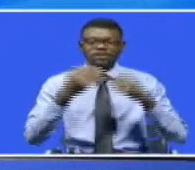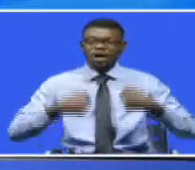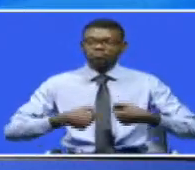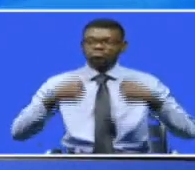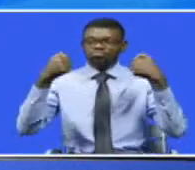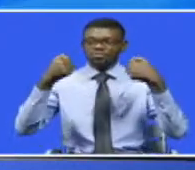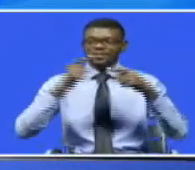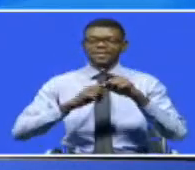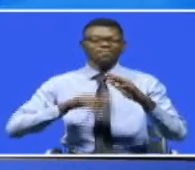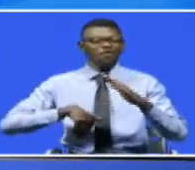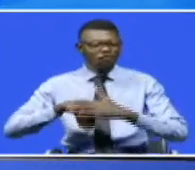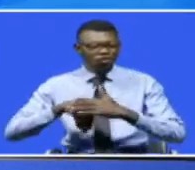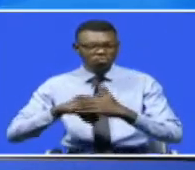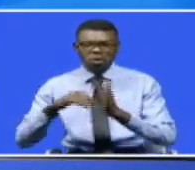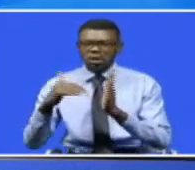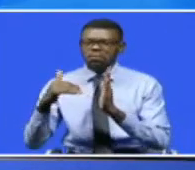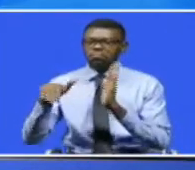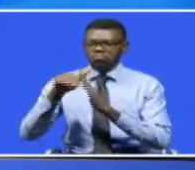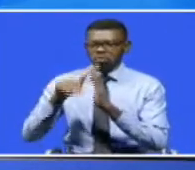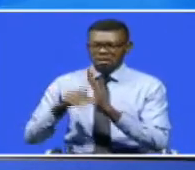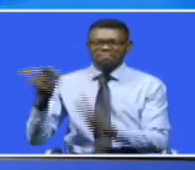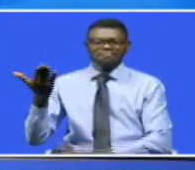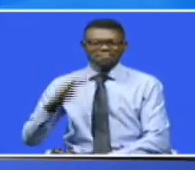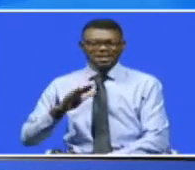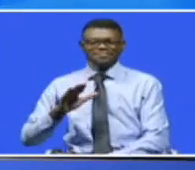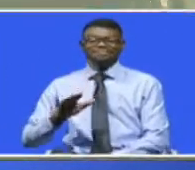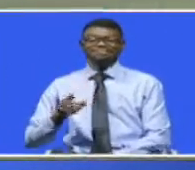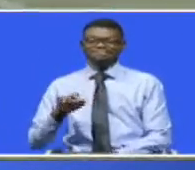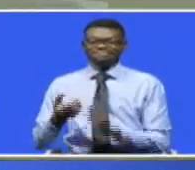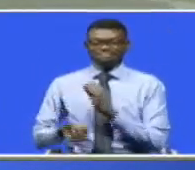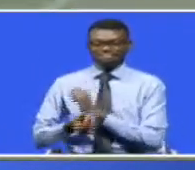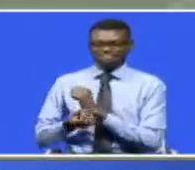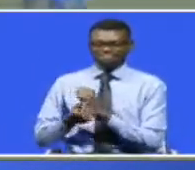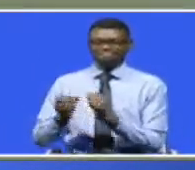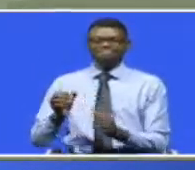of football in the country. Ahmed Bahaj reports.